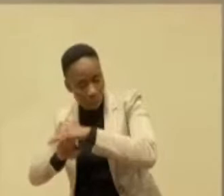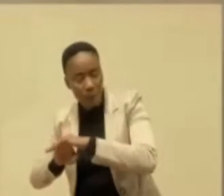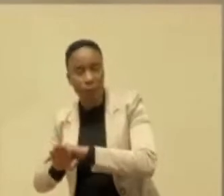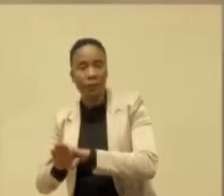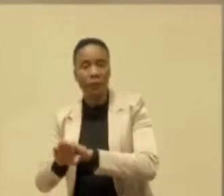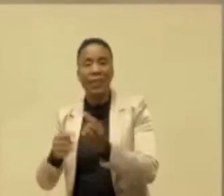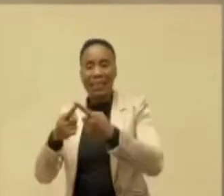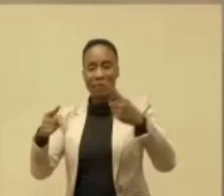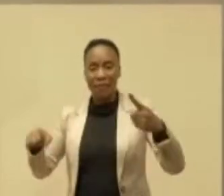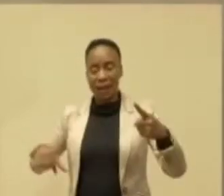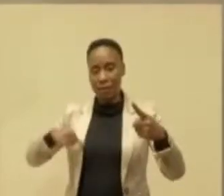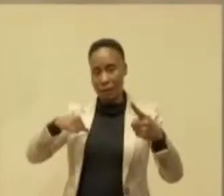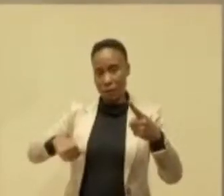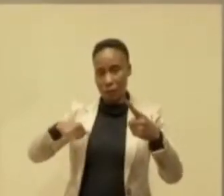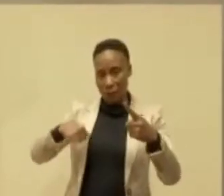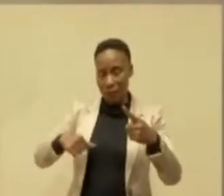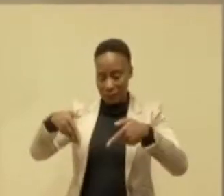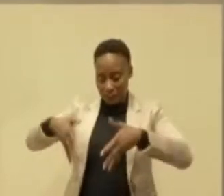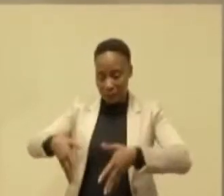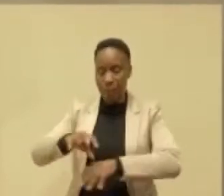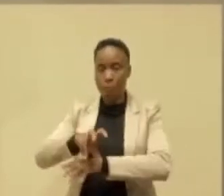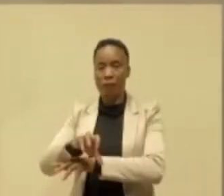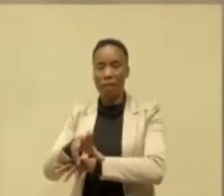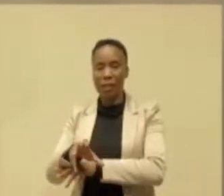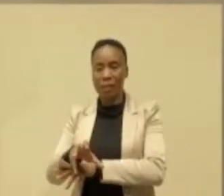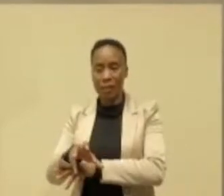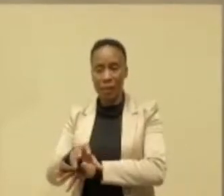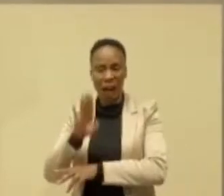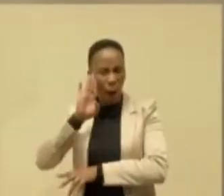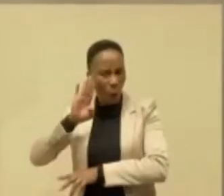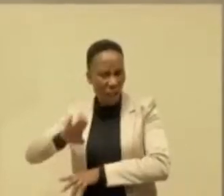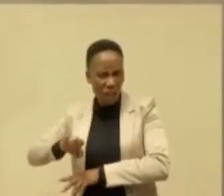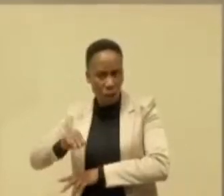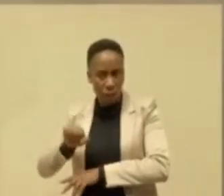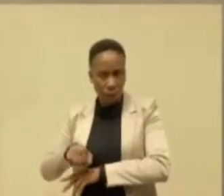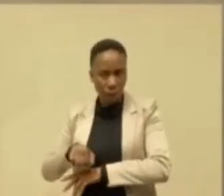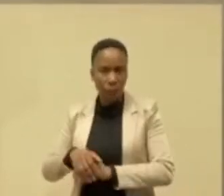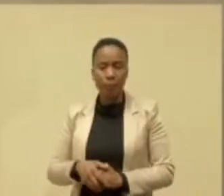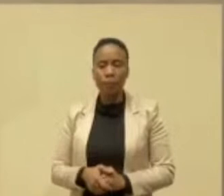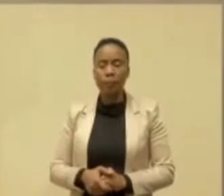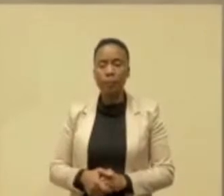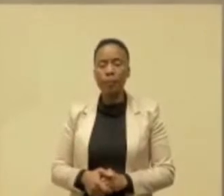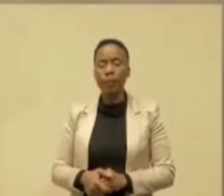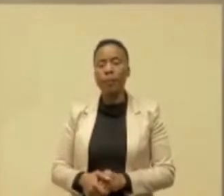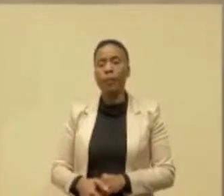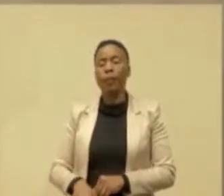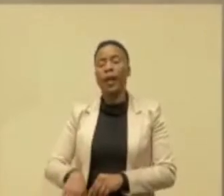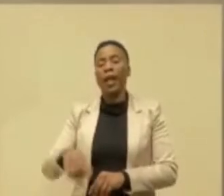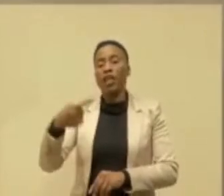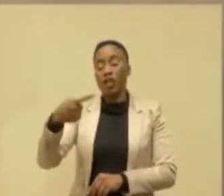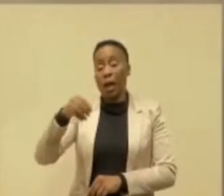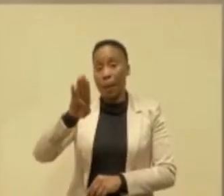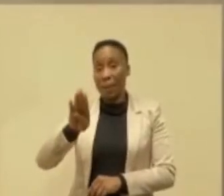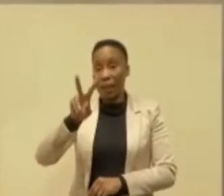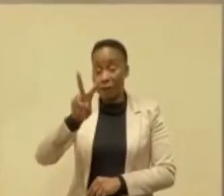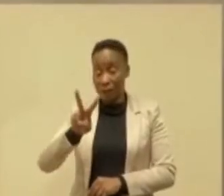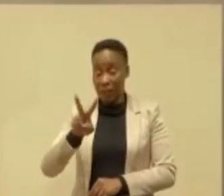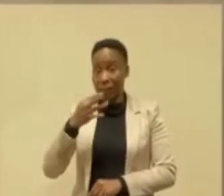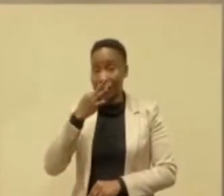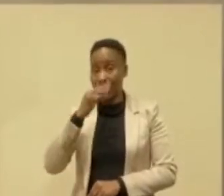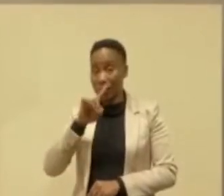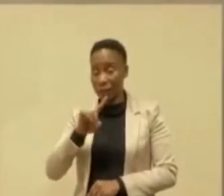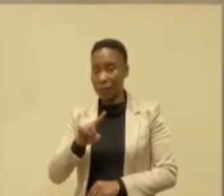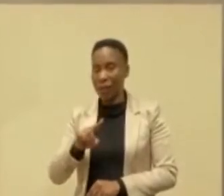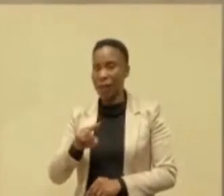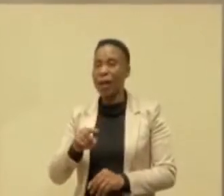municipalities in the province which gender based violence we say we in fact